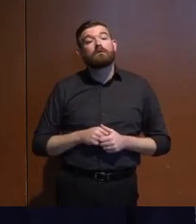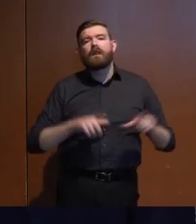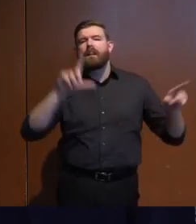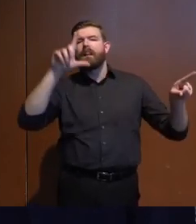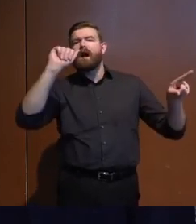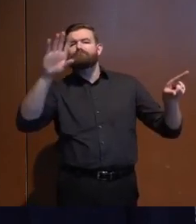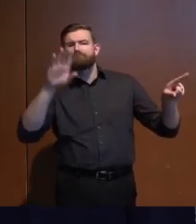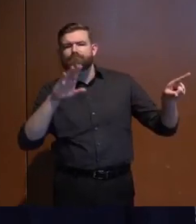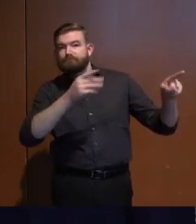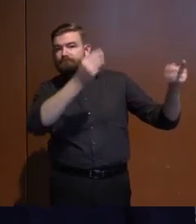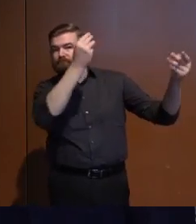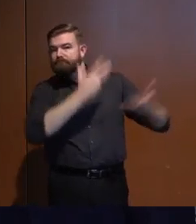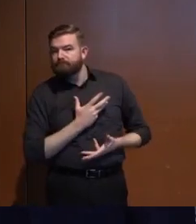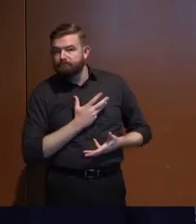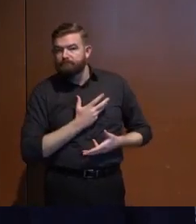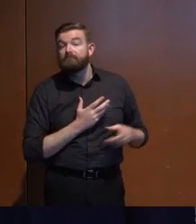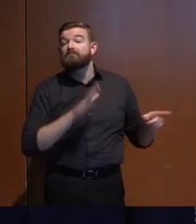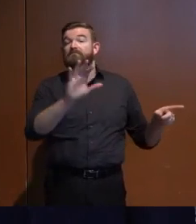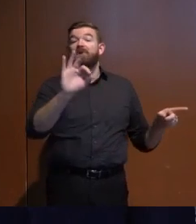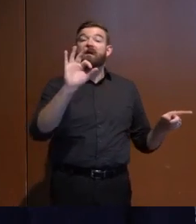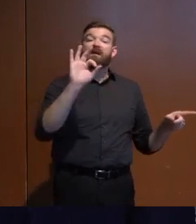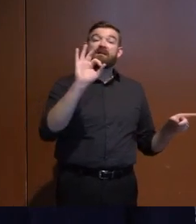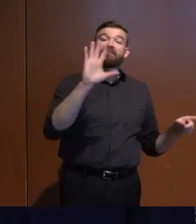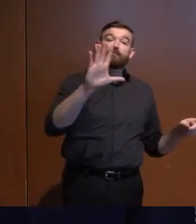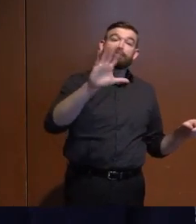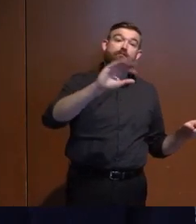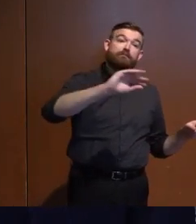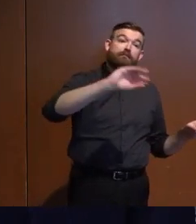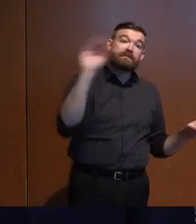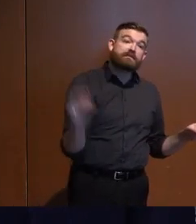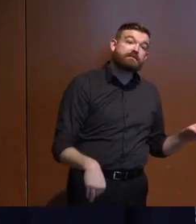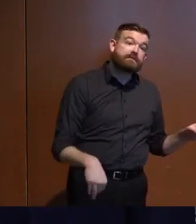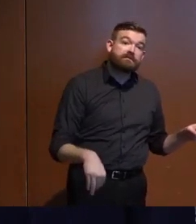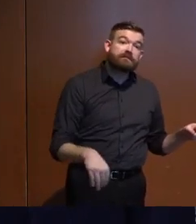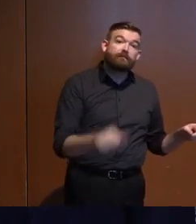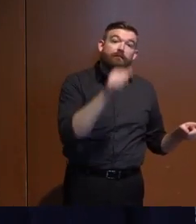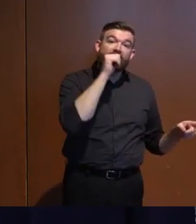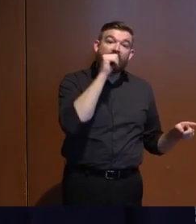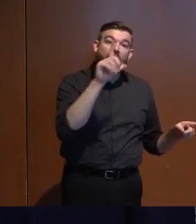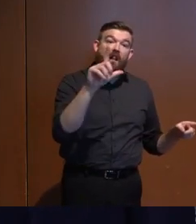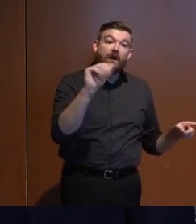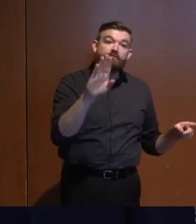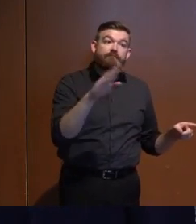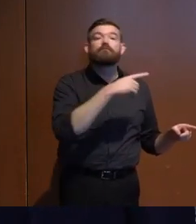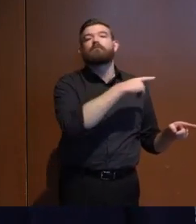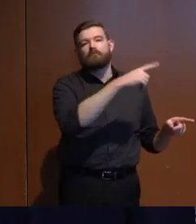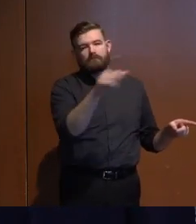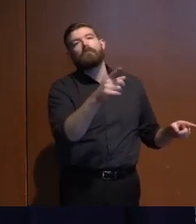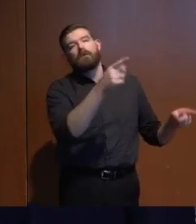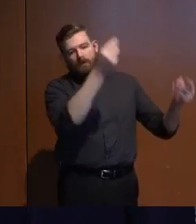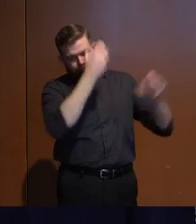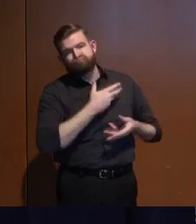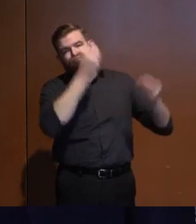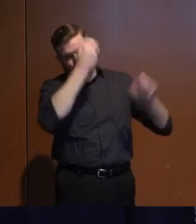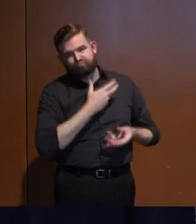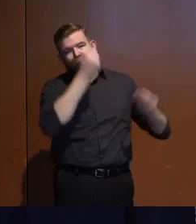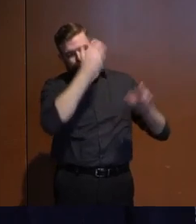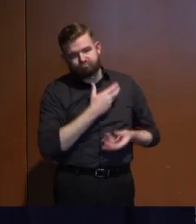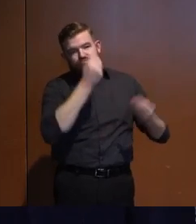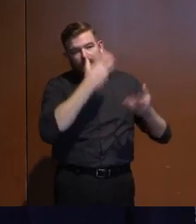point, 95% of the commercial labs are sending us information, there were